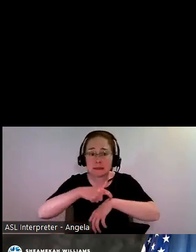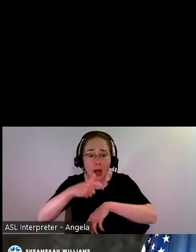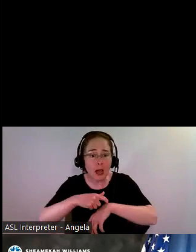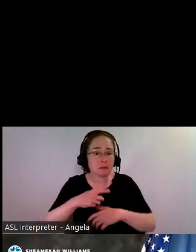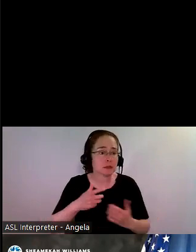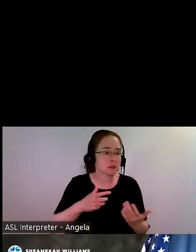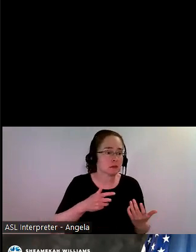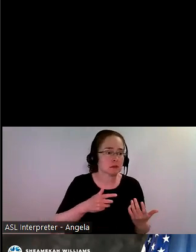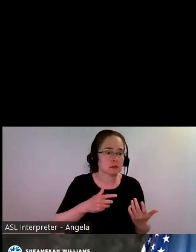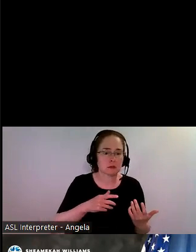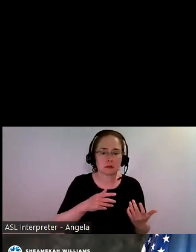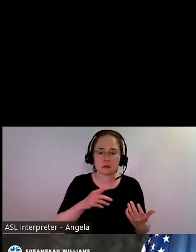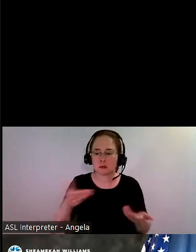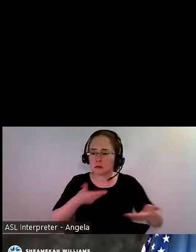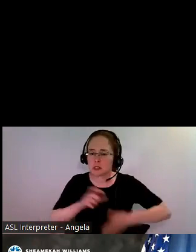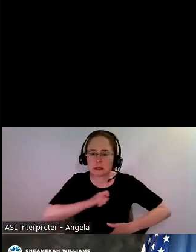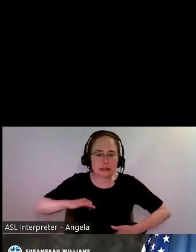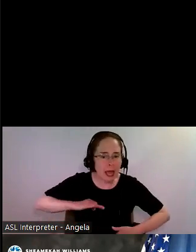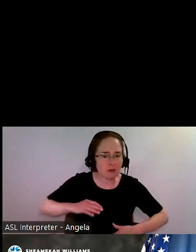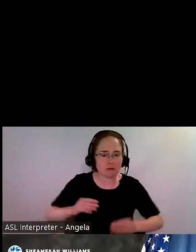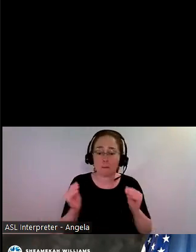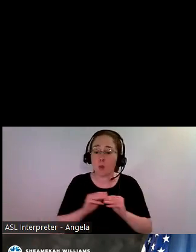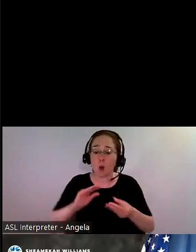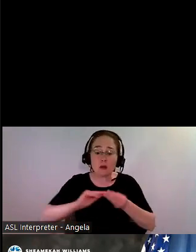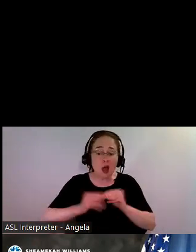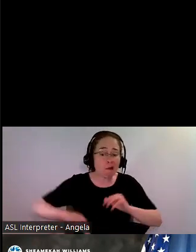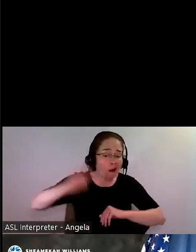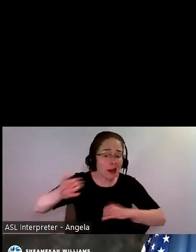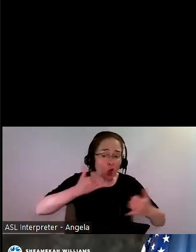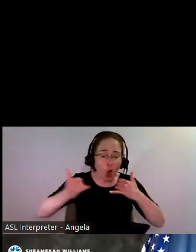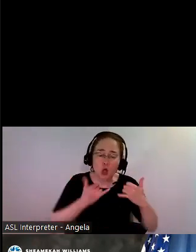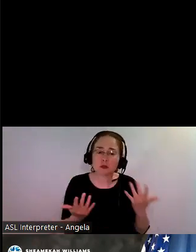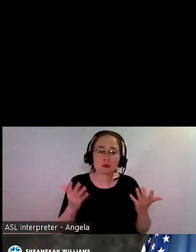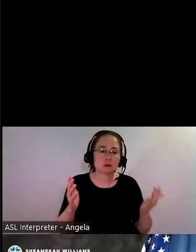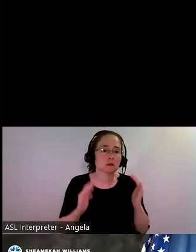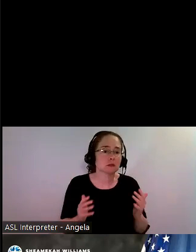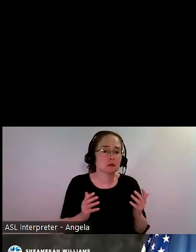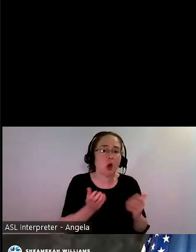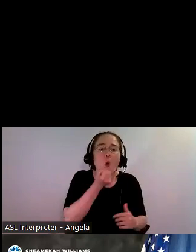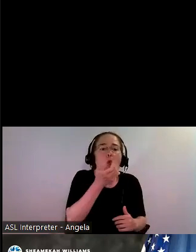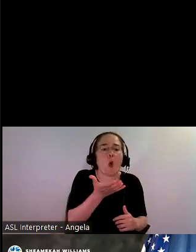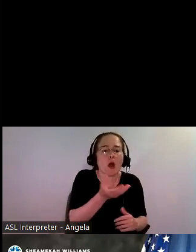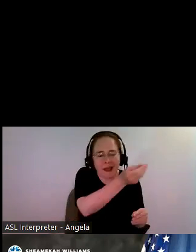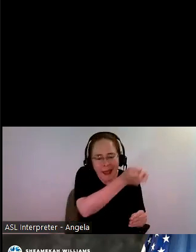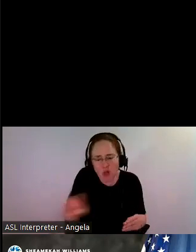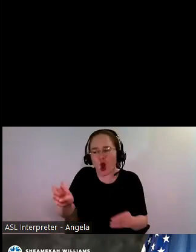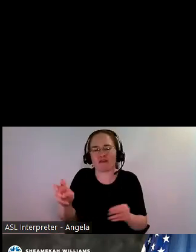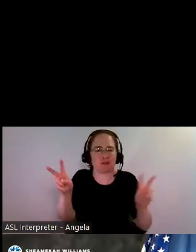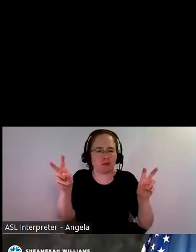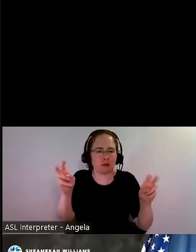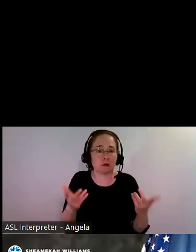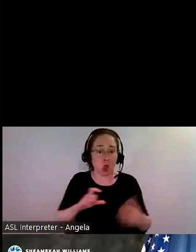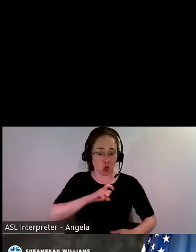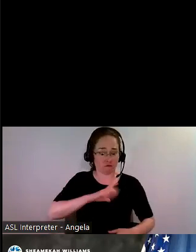more high volume of calls, the response type, is there a warm handoff, were they deferred, was law